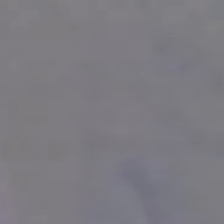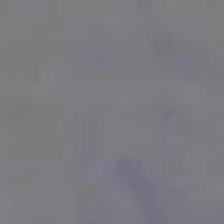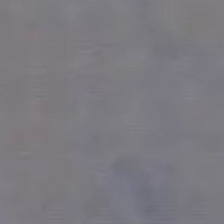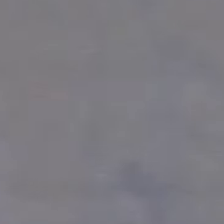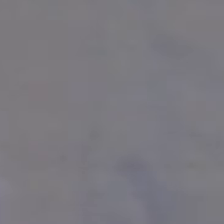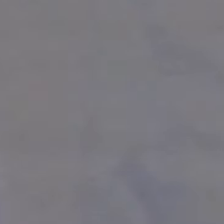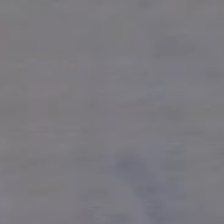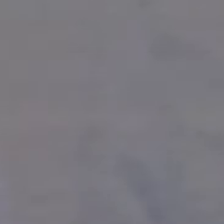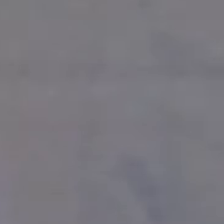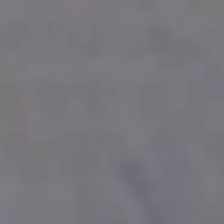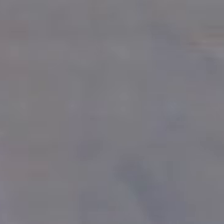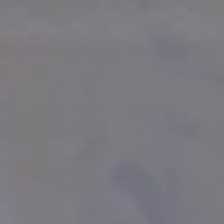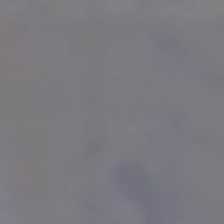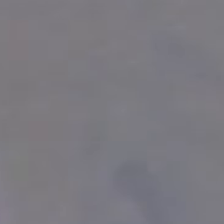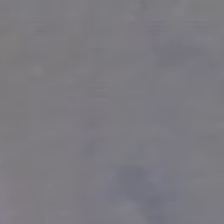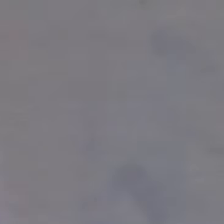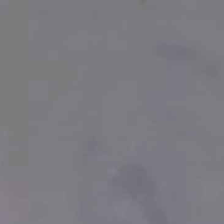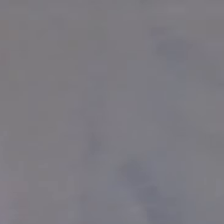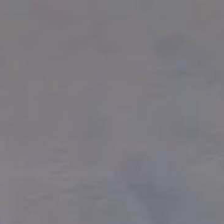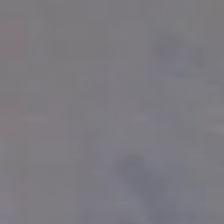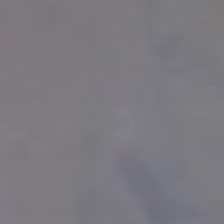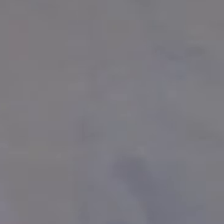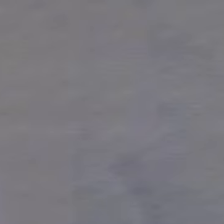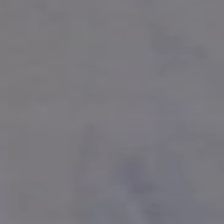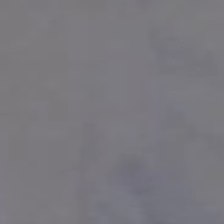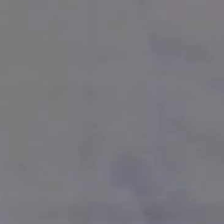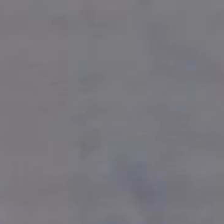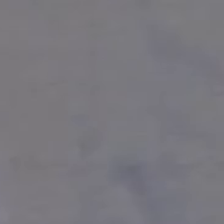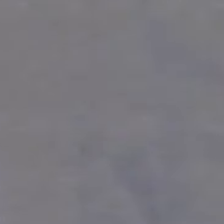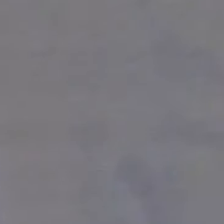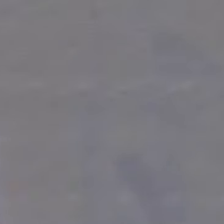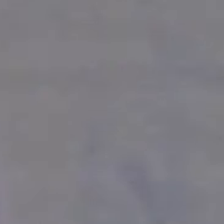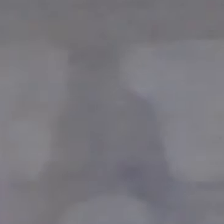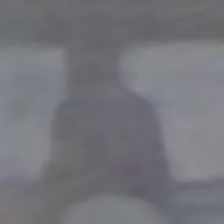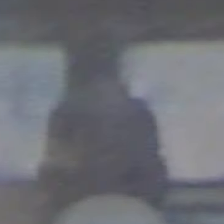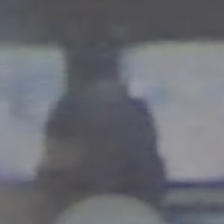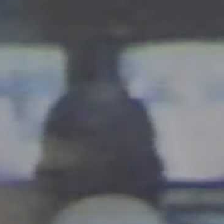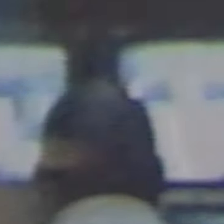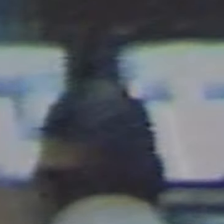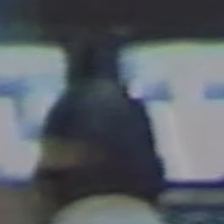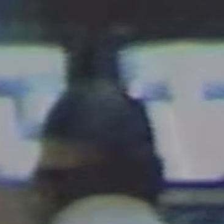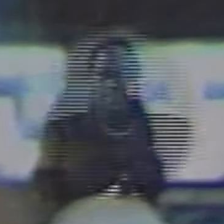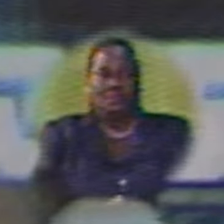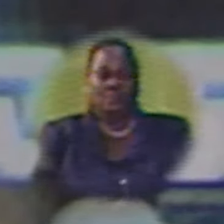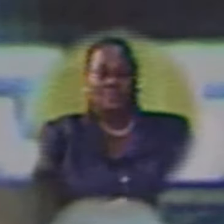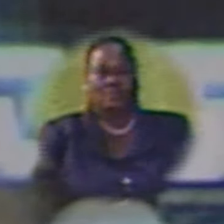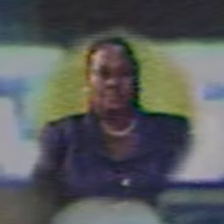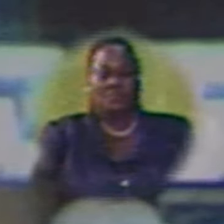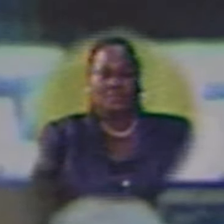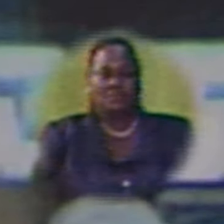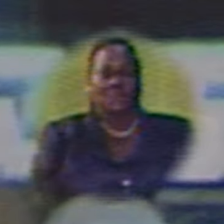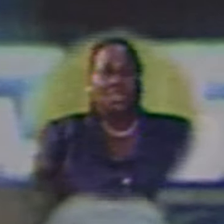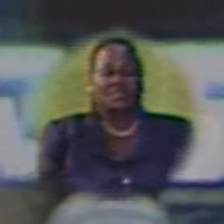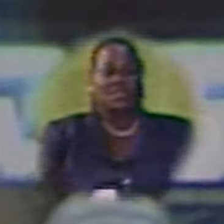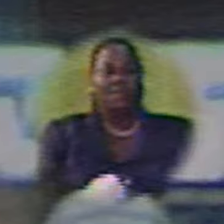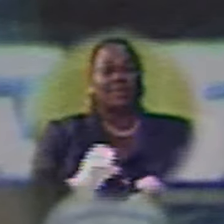of the most important things in your country, because without food security, we're nowhere. Subcommittee